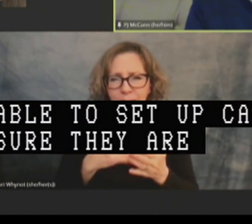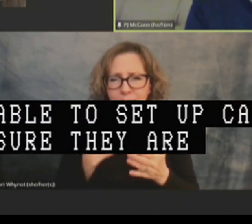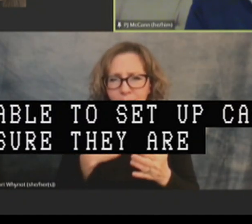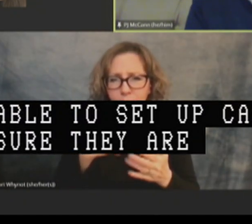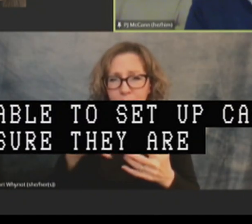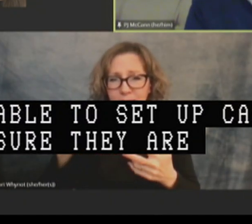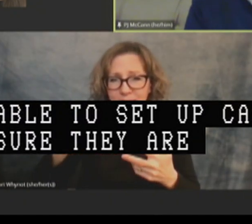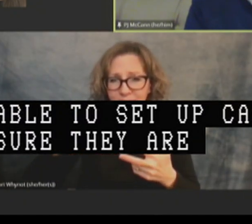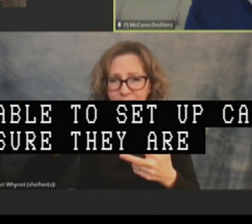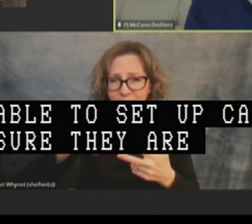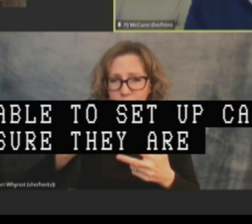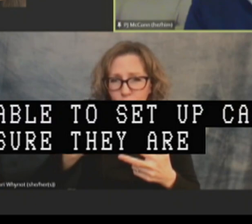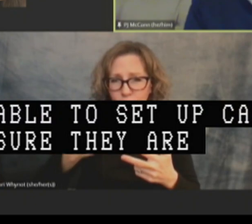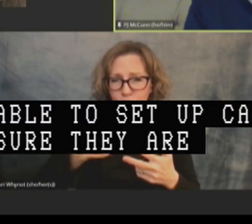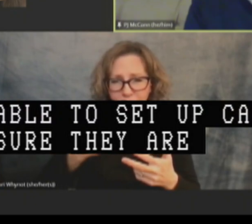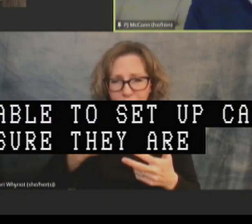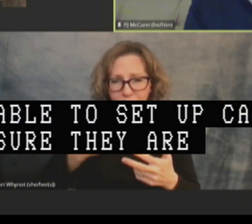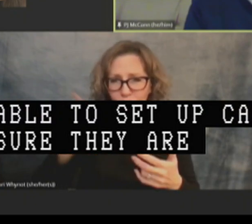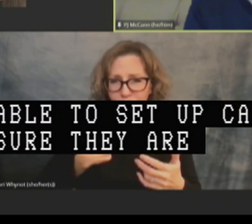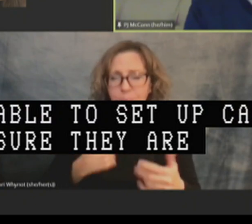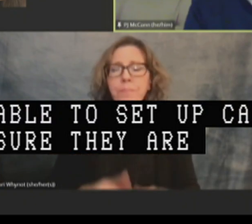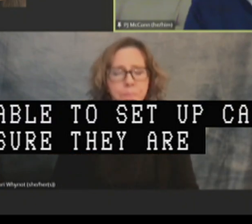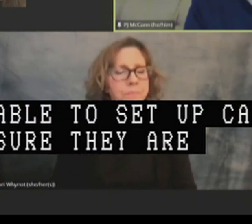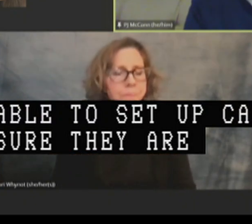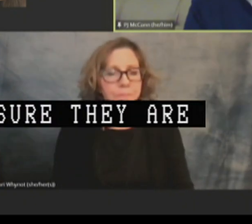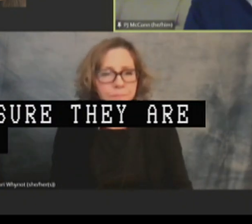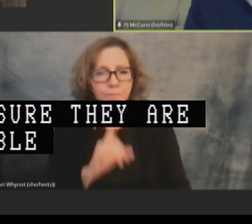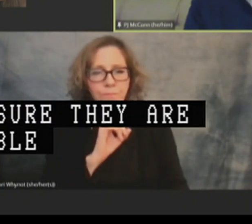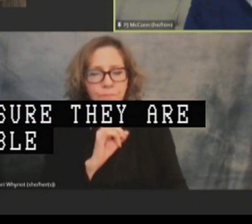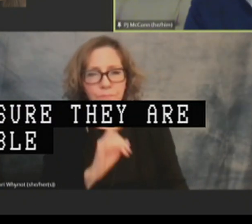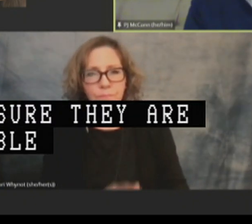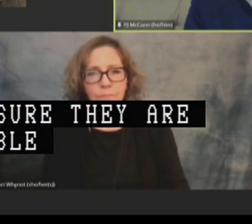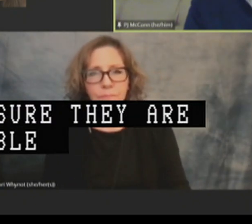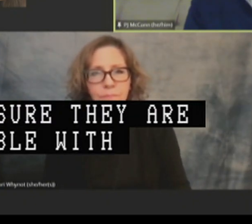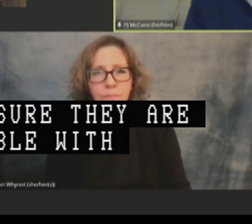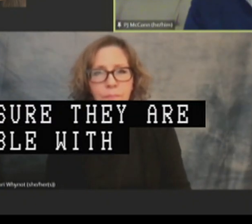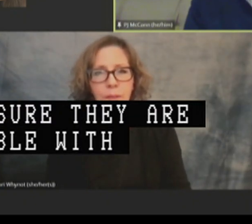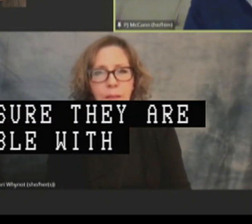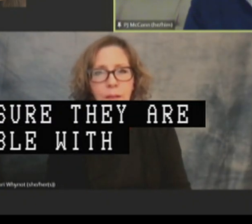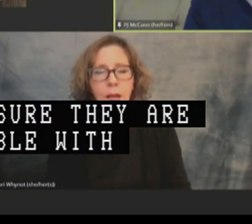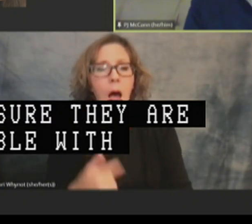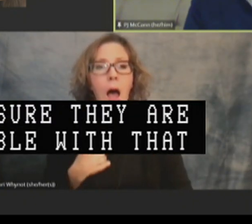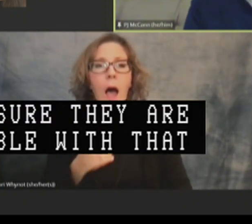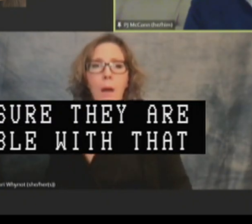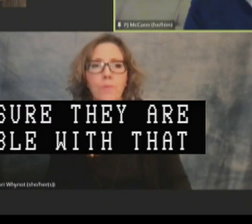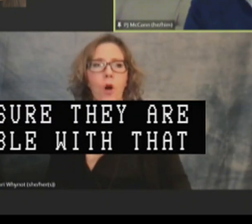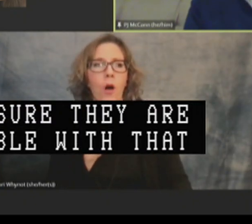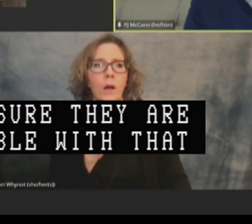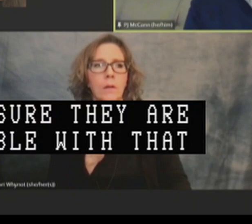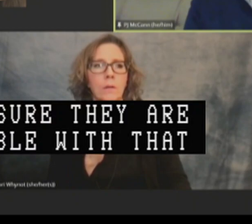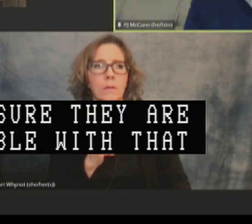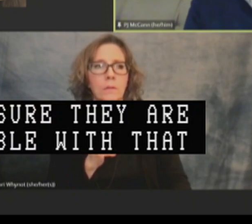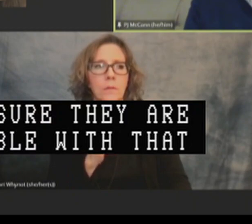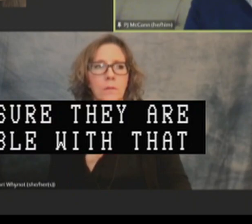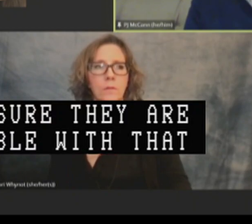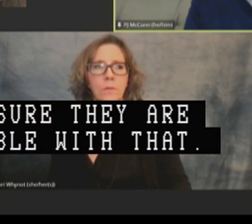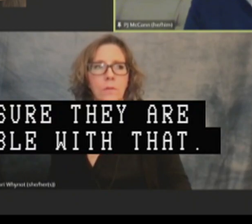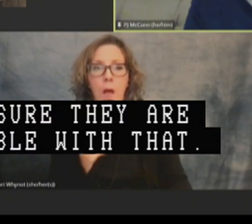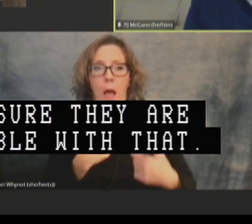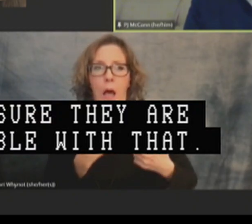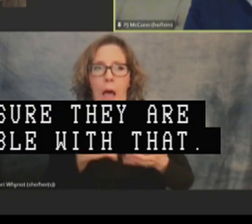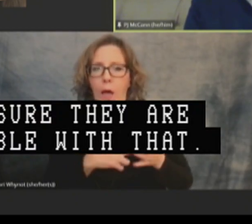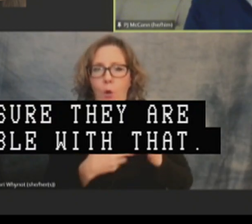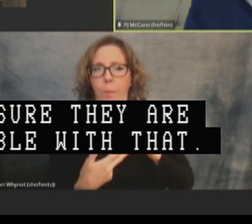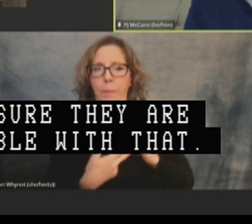Of course. As I said, I'm not trying to be disrespectful. It's just an observation I made. There has